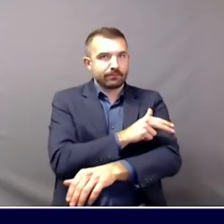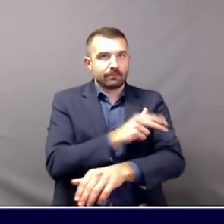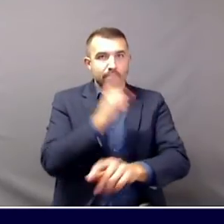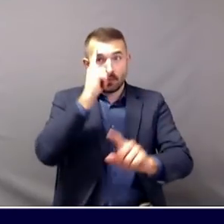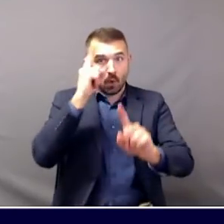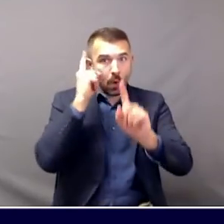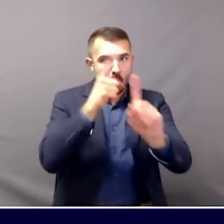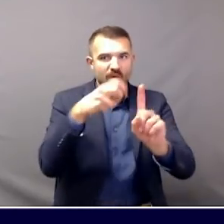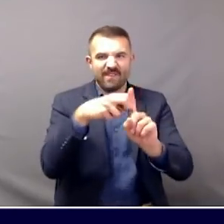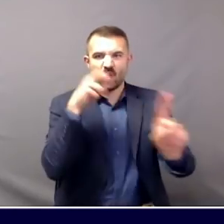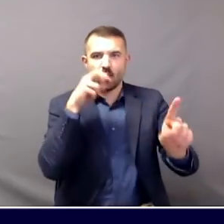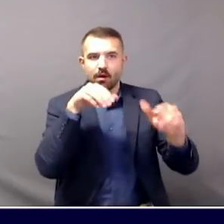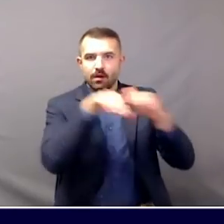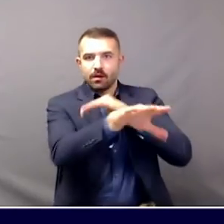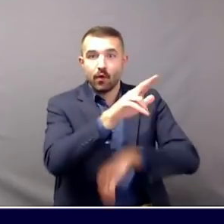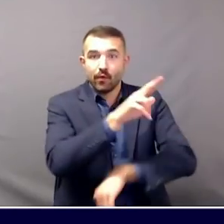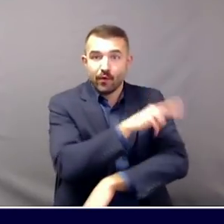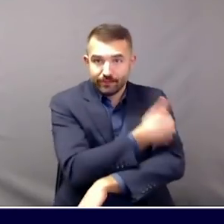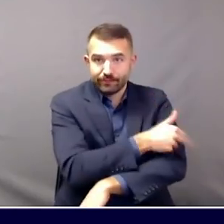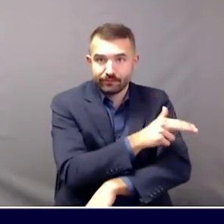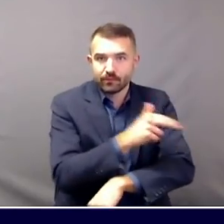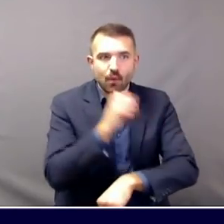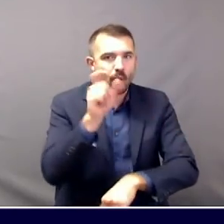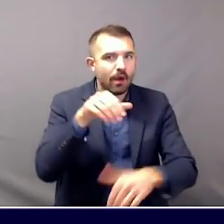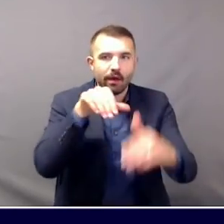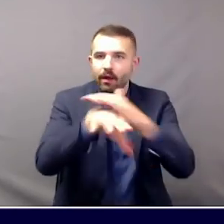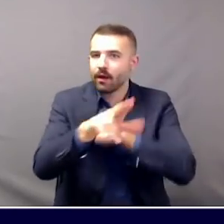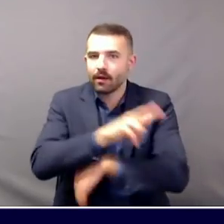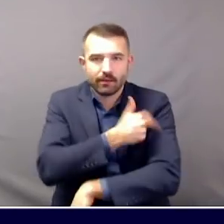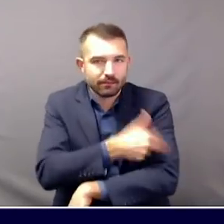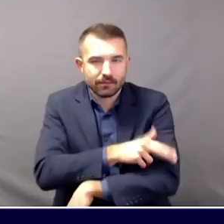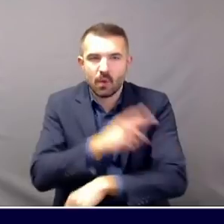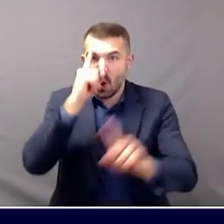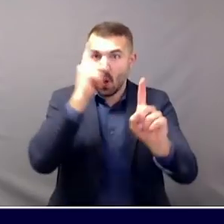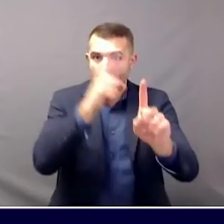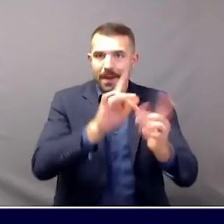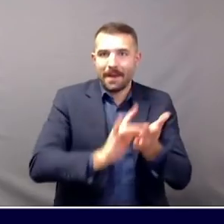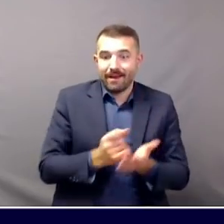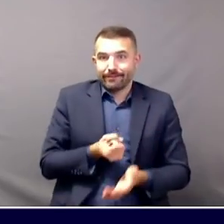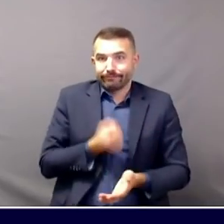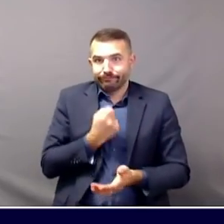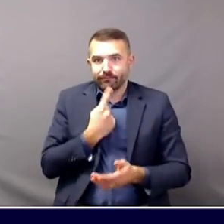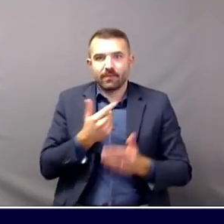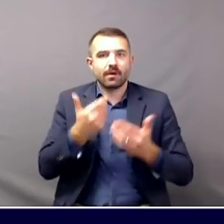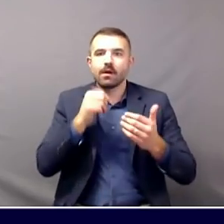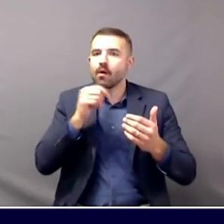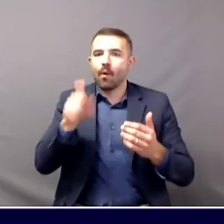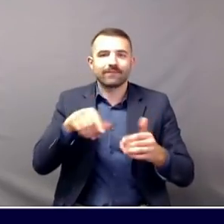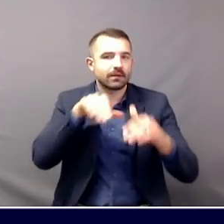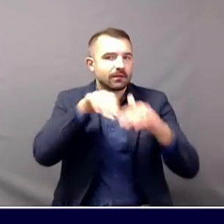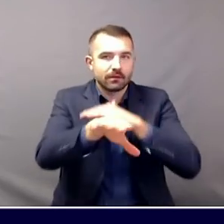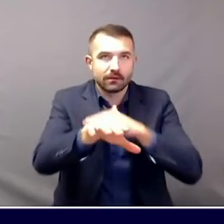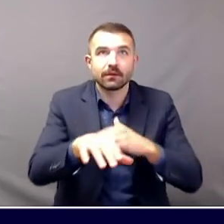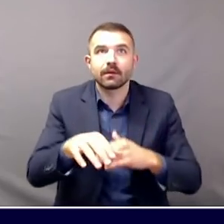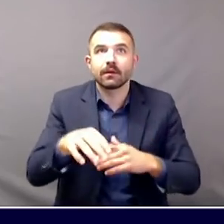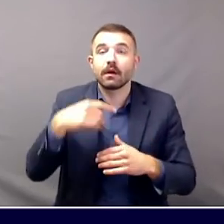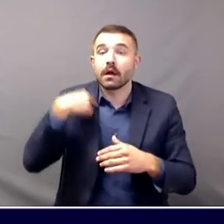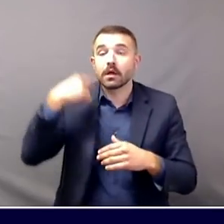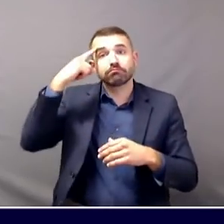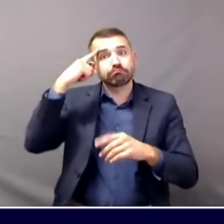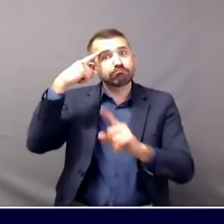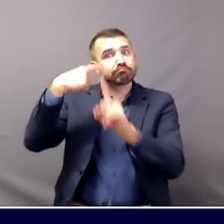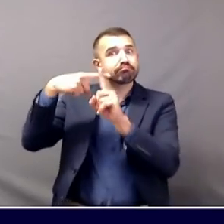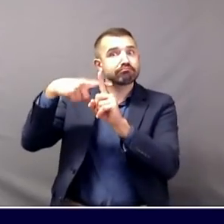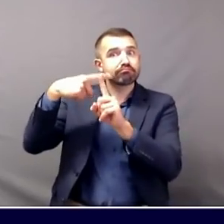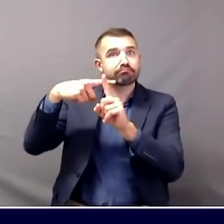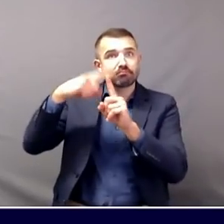the hospital. That holds promise for us, given where we are and what we've been seeing with increasing hospitalization rates.